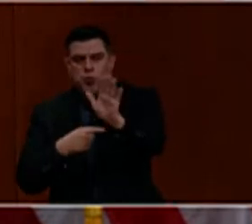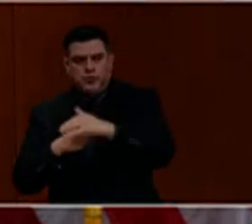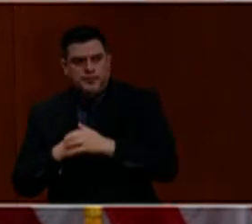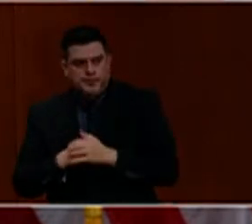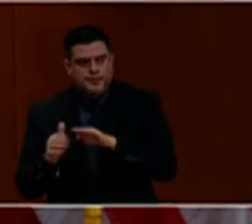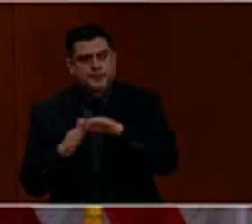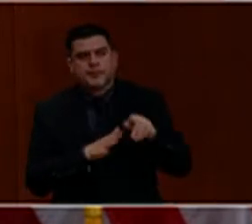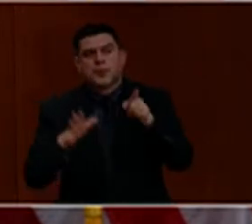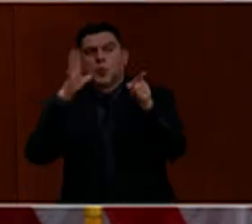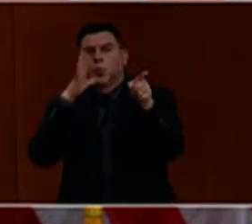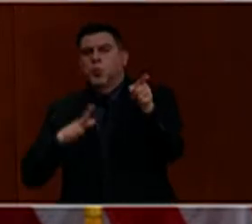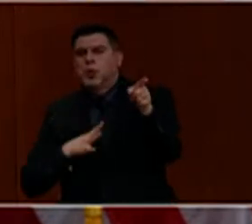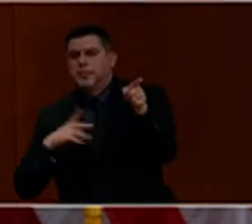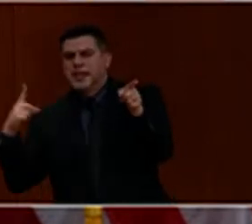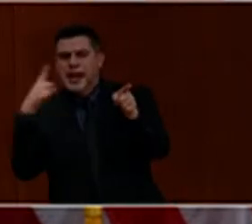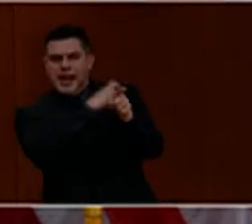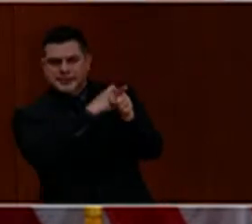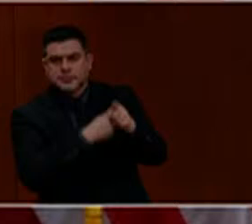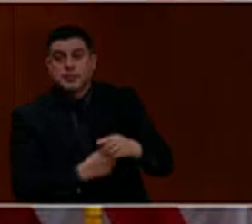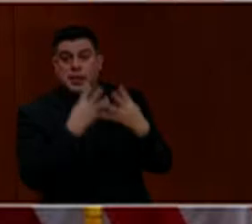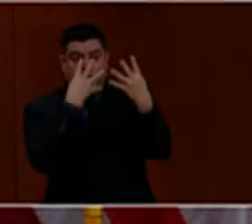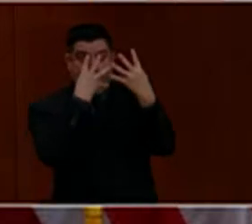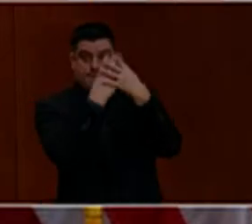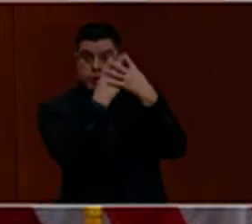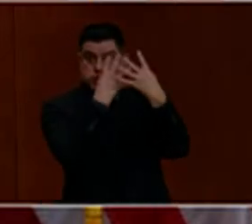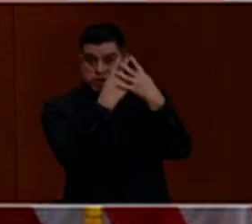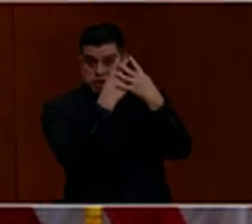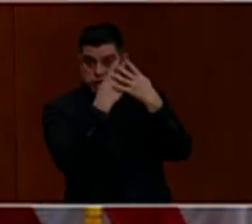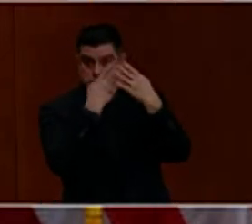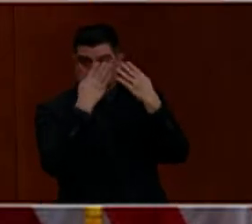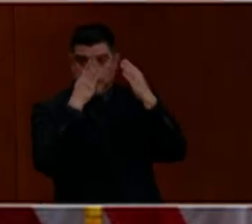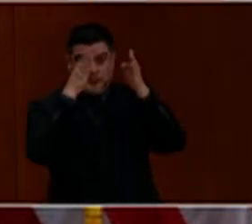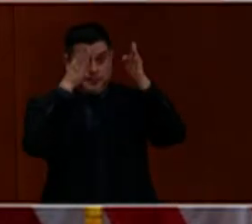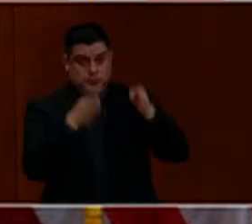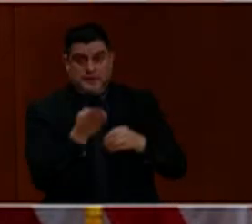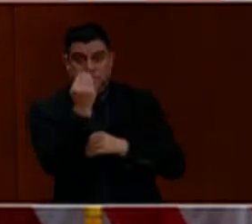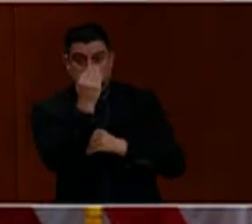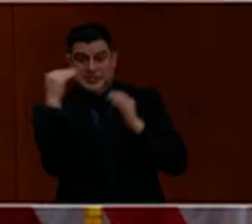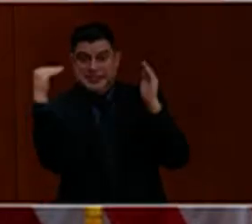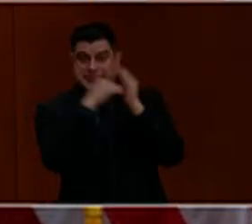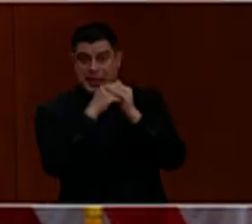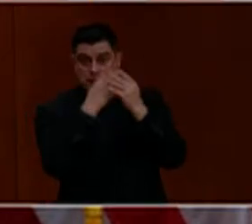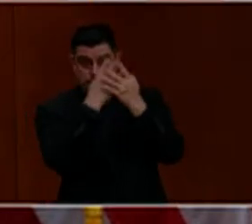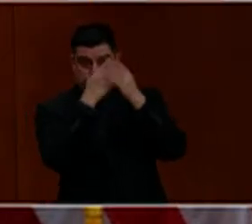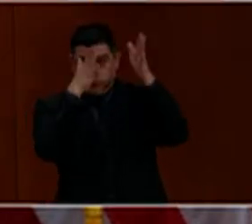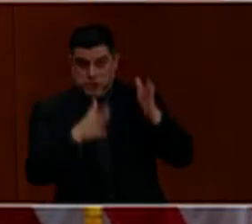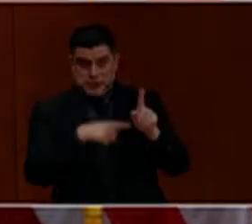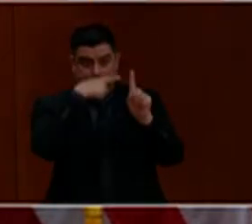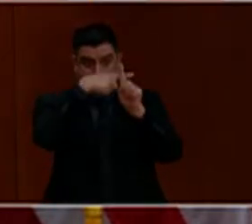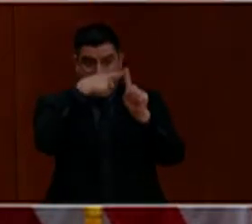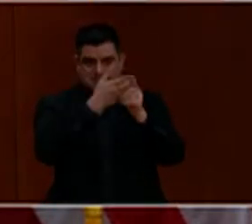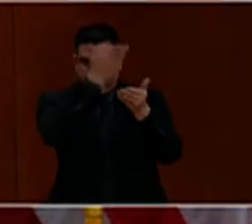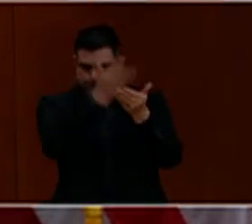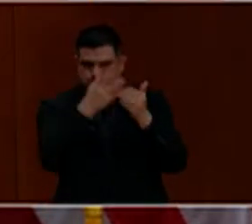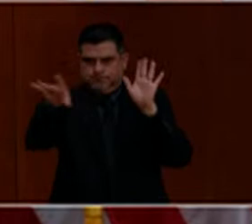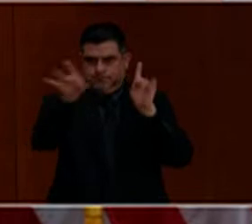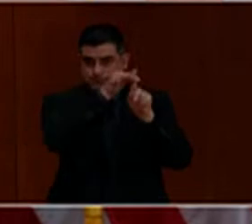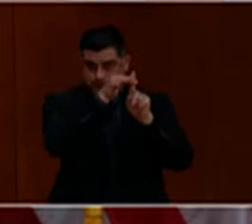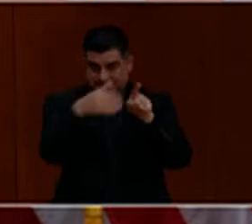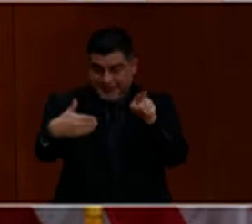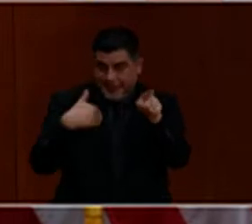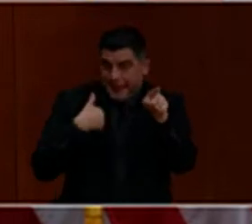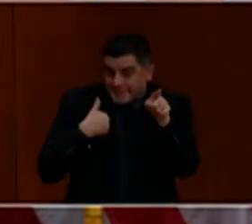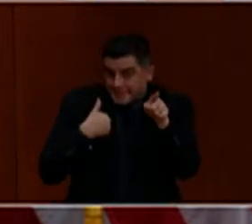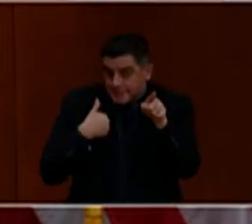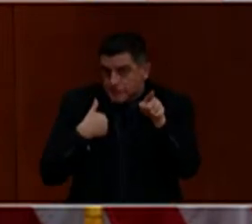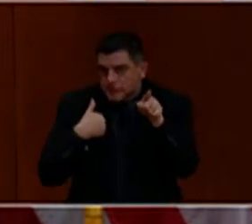14,000 inmates have tested positive, 2,000 workers have also tested positive, 75 inmates have died, and 2 workers have died of